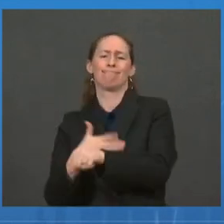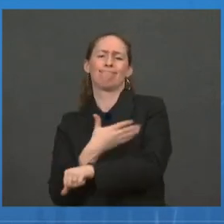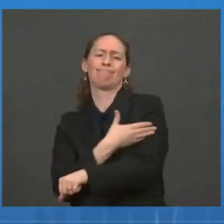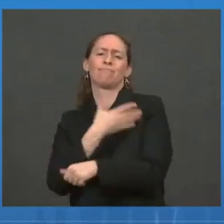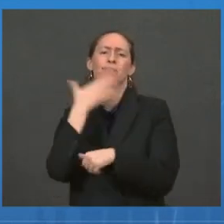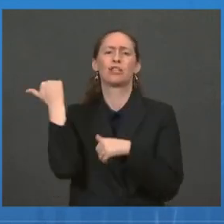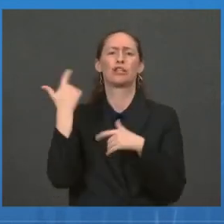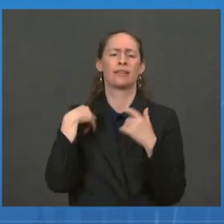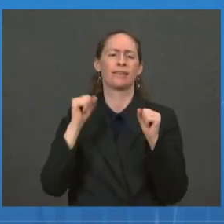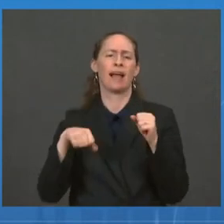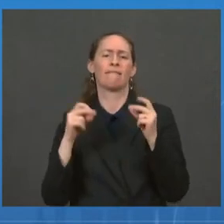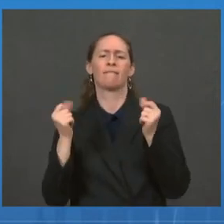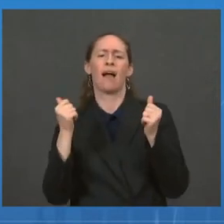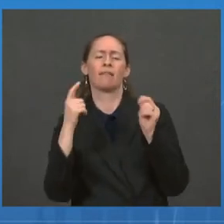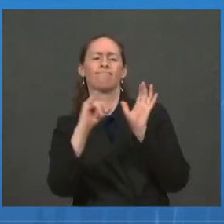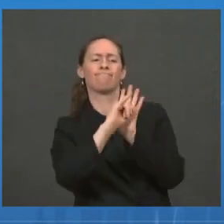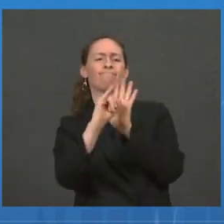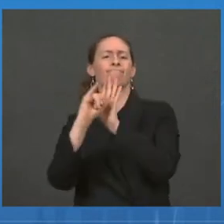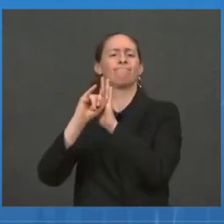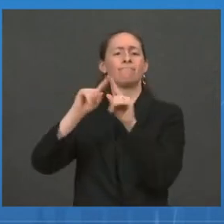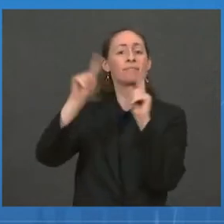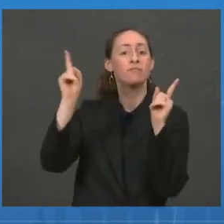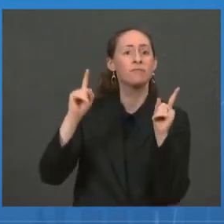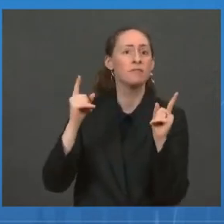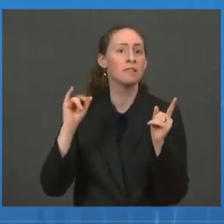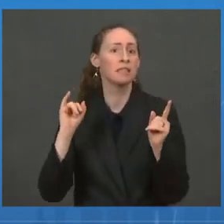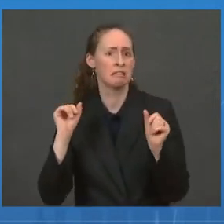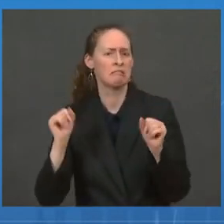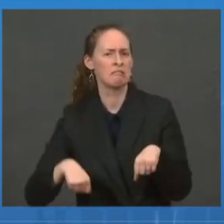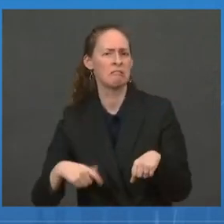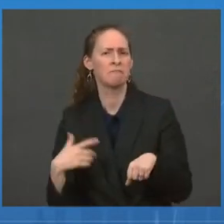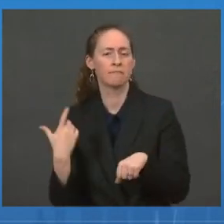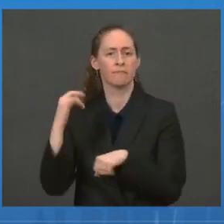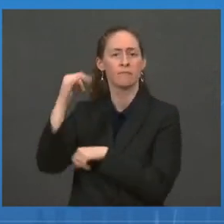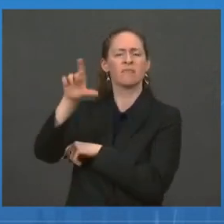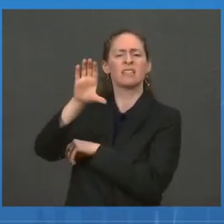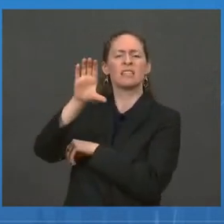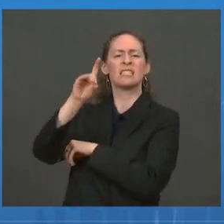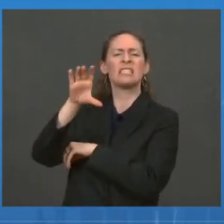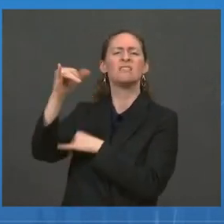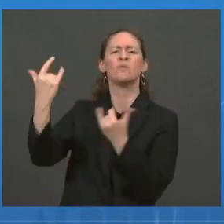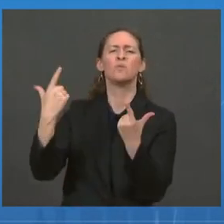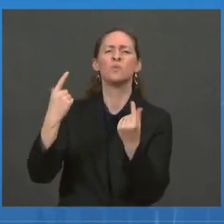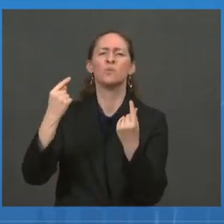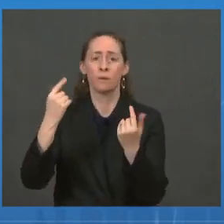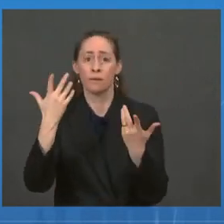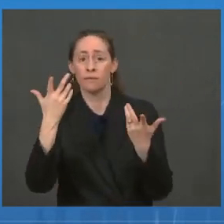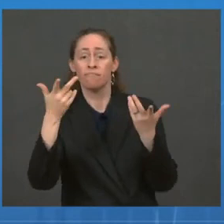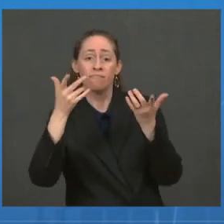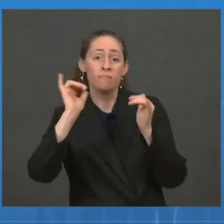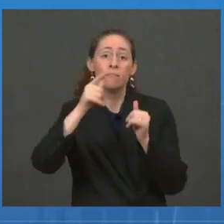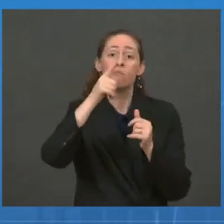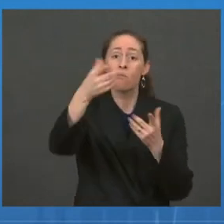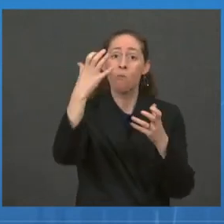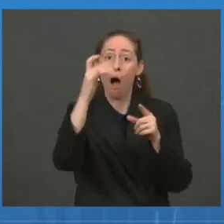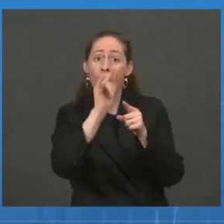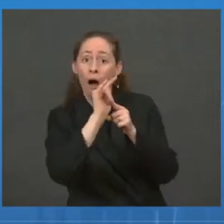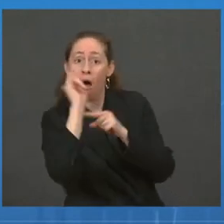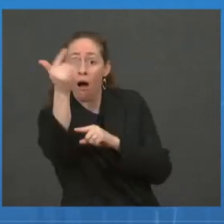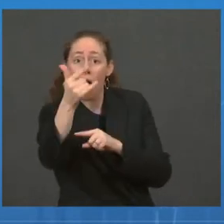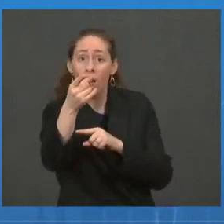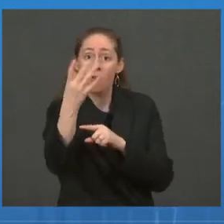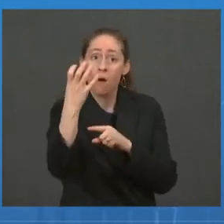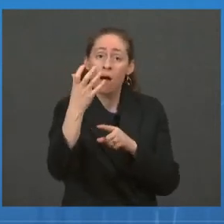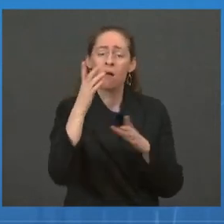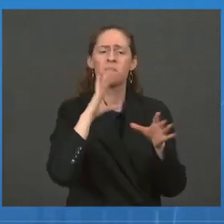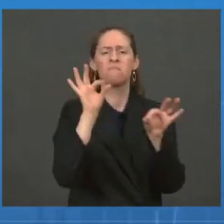possible including pre-departure testing closer to the time of flight and considerations around additional post-arrival